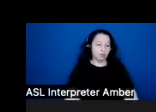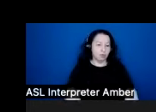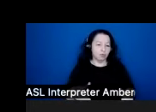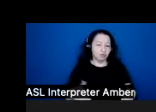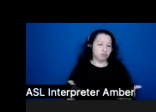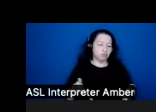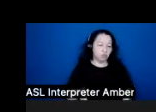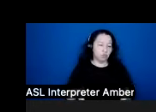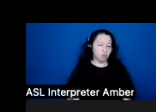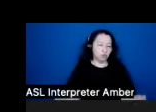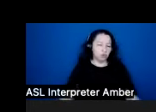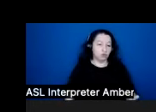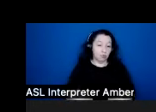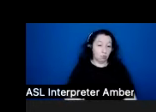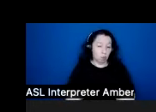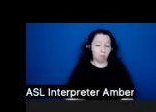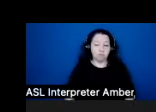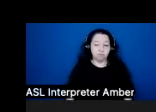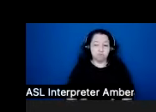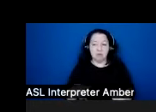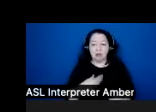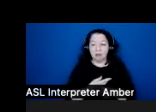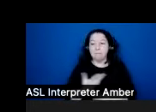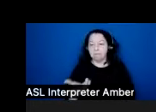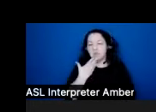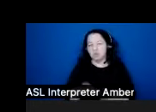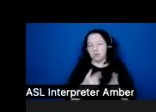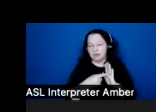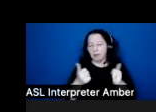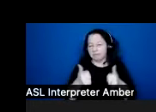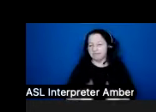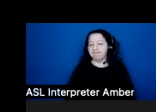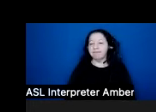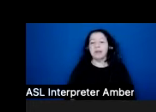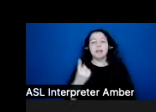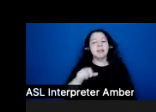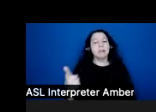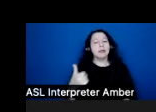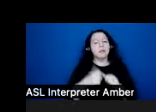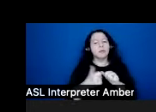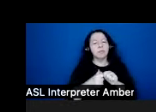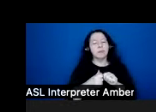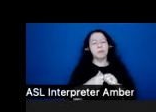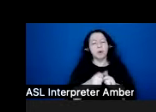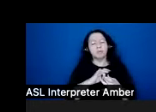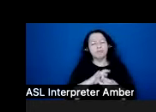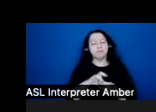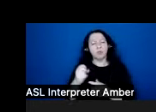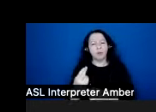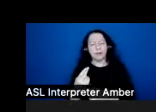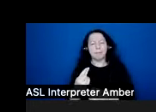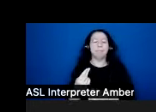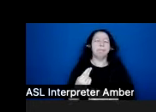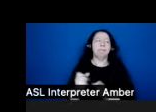And so something to keep in mind too with sexual harassment is that sexual harassment, right, can be